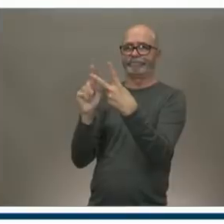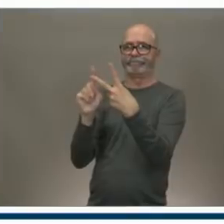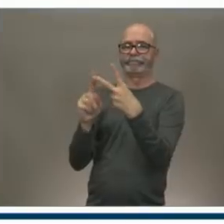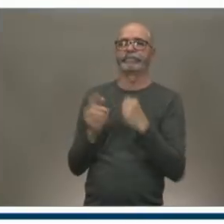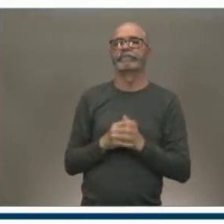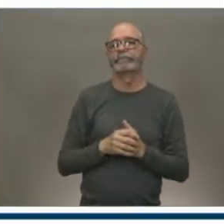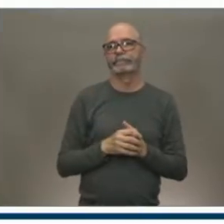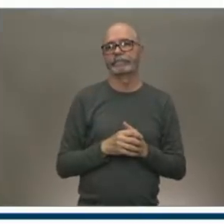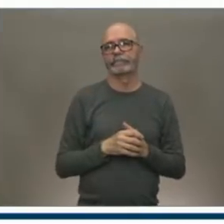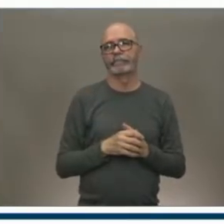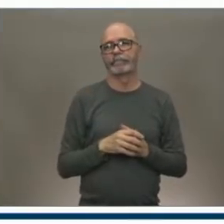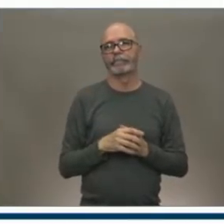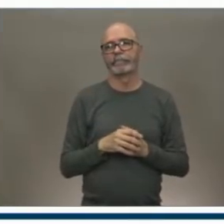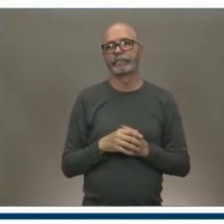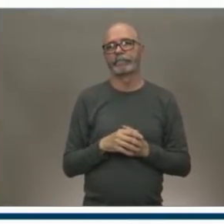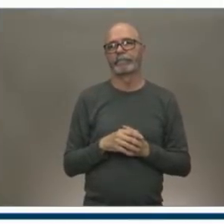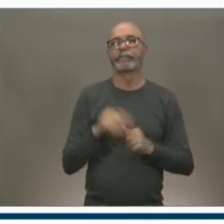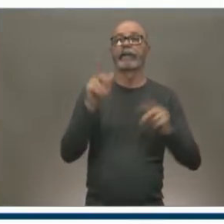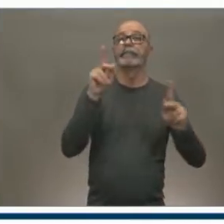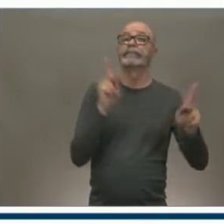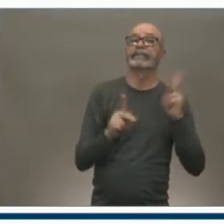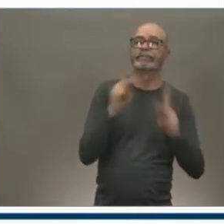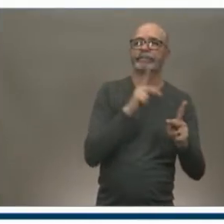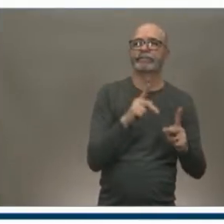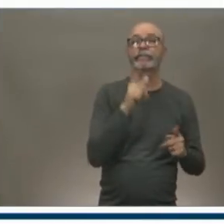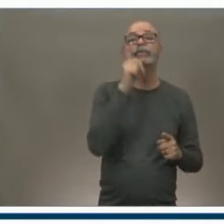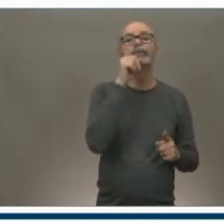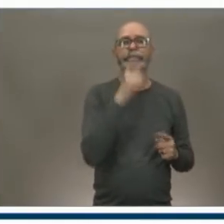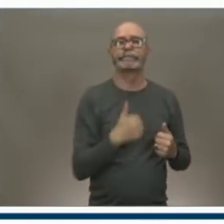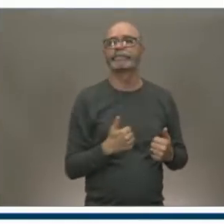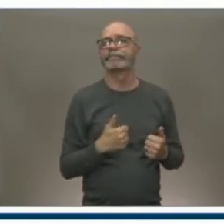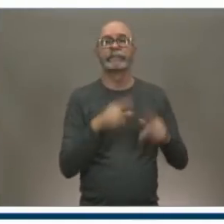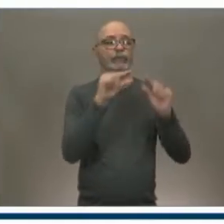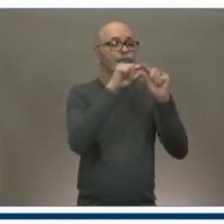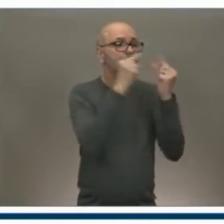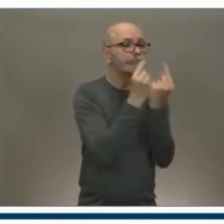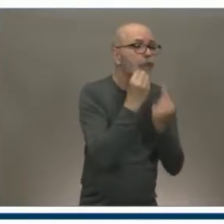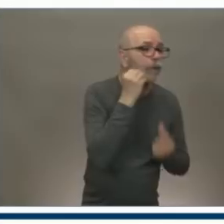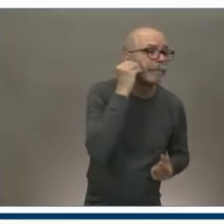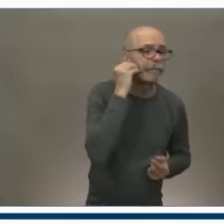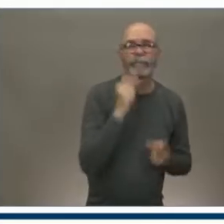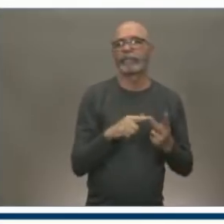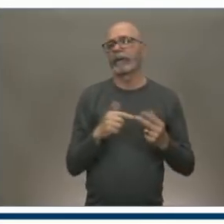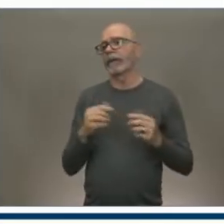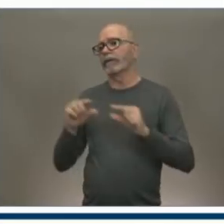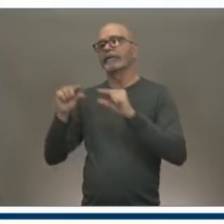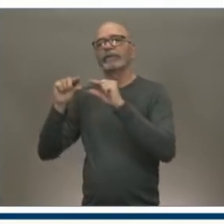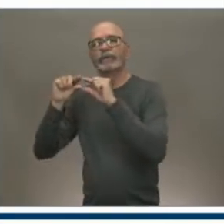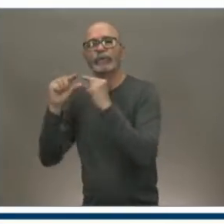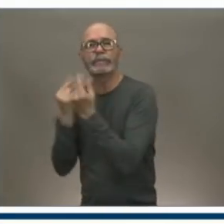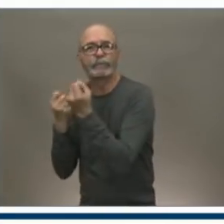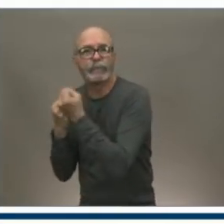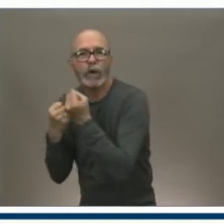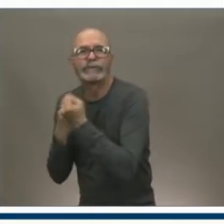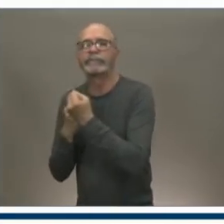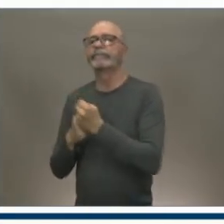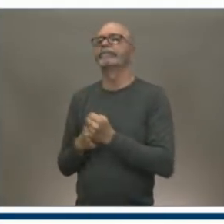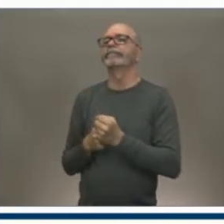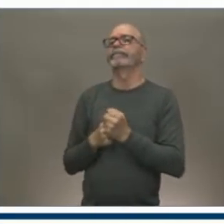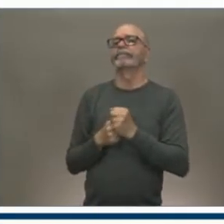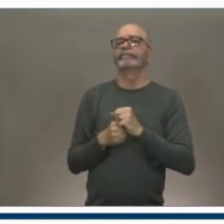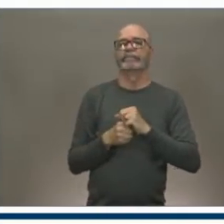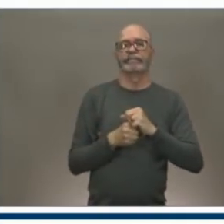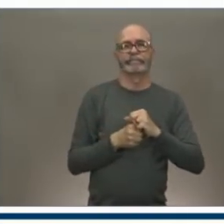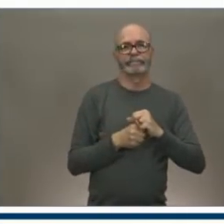who live in congregate or group living settings. So we'll move beyond the groups I've already described and